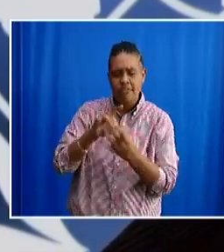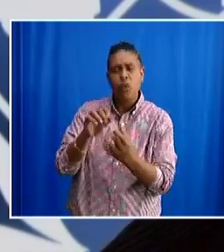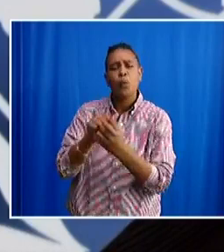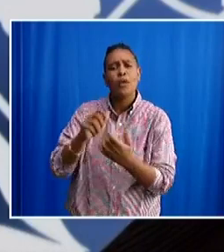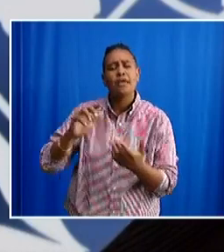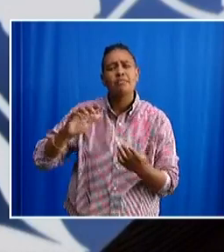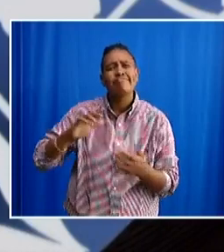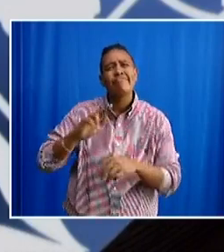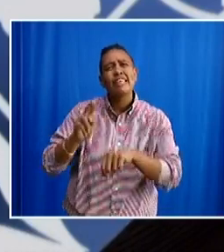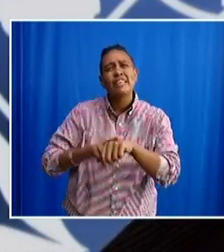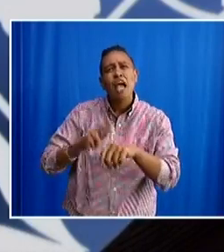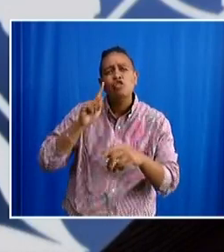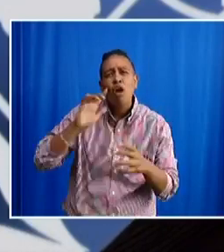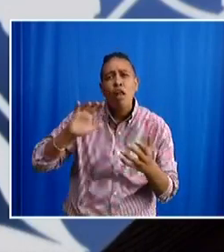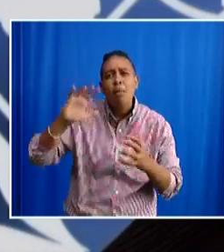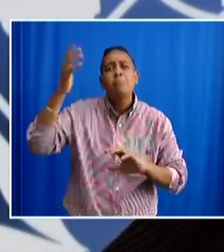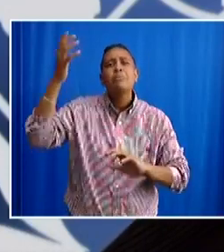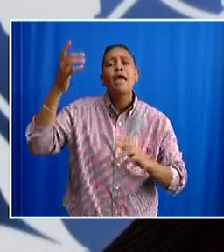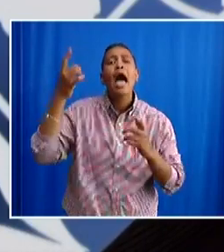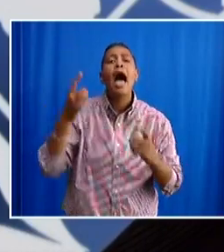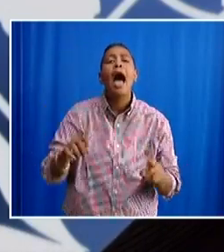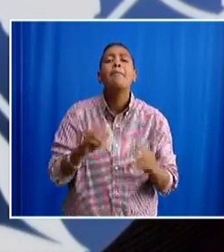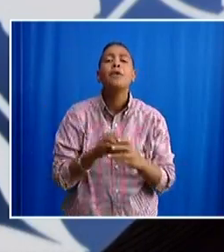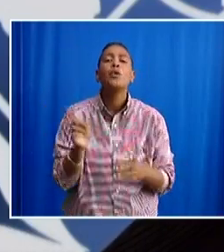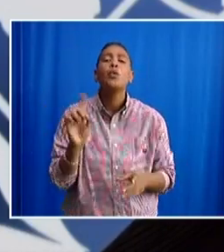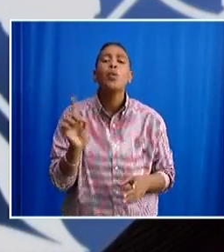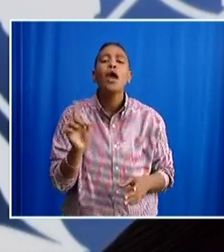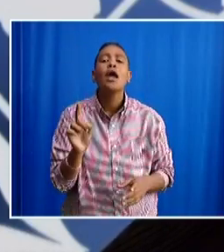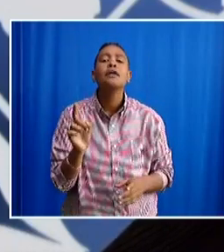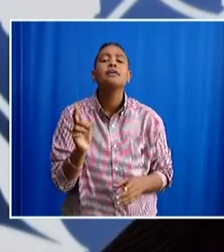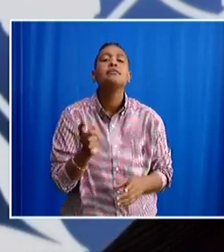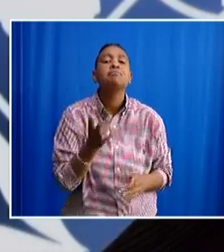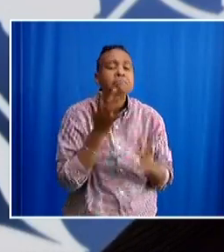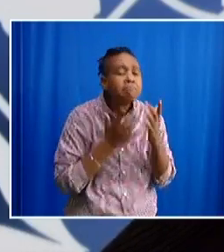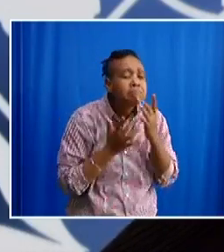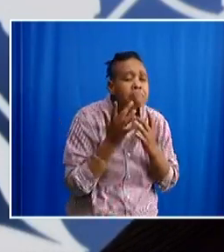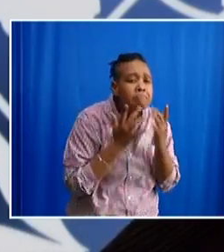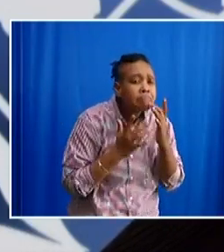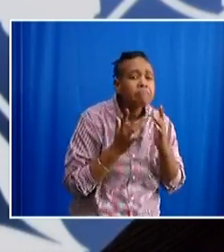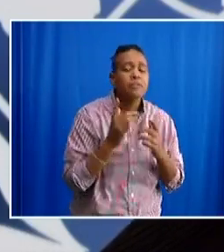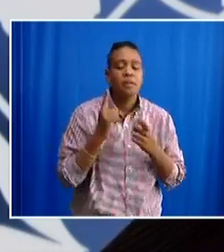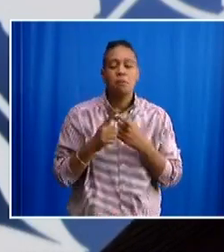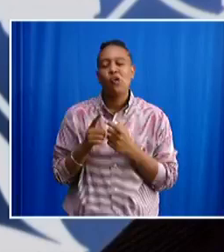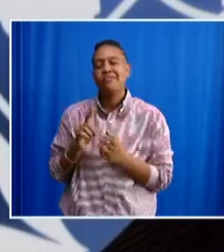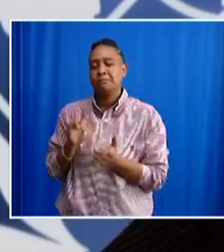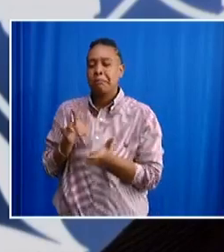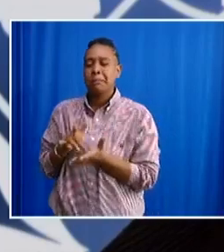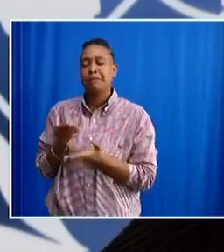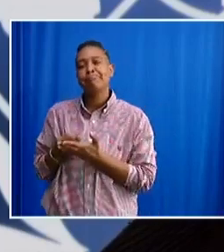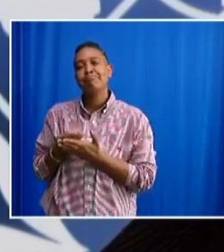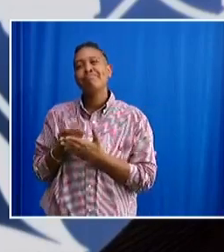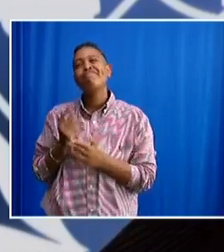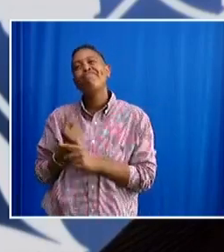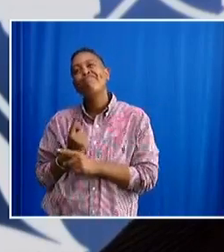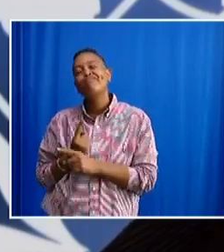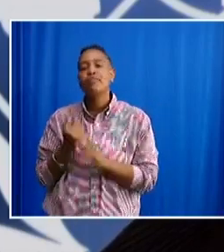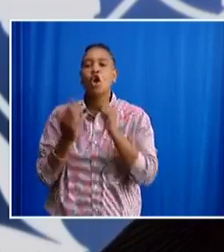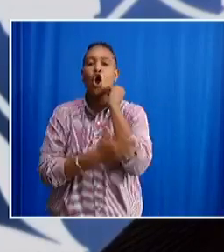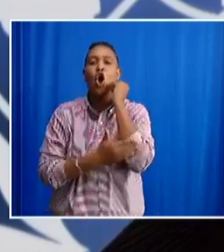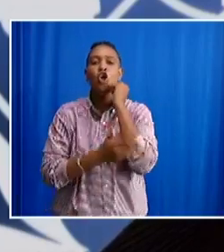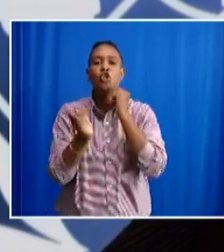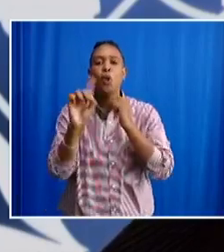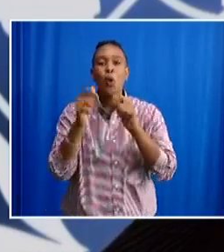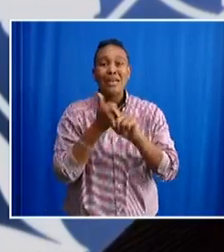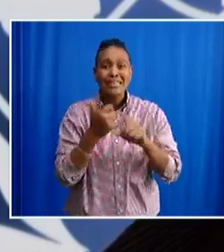natural hazards occurs in low and middle income countries where extreme weather events